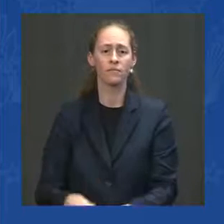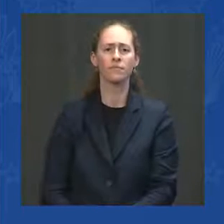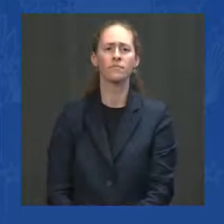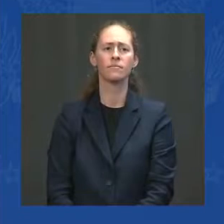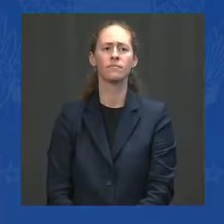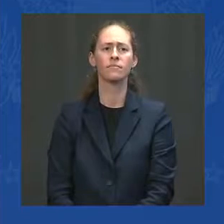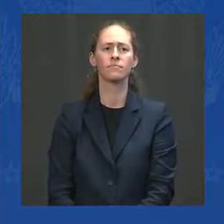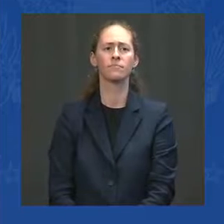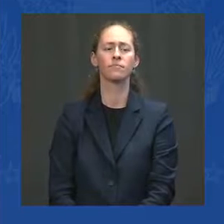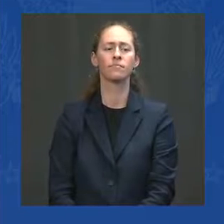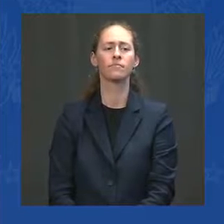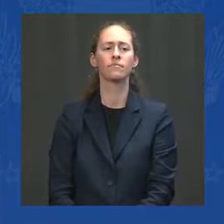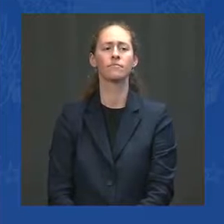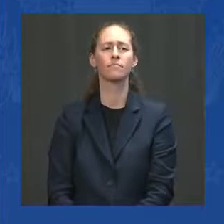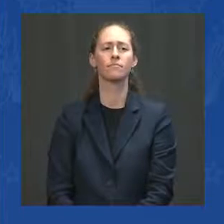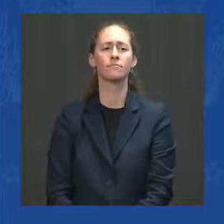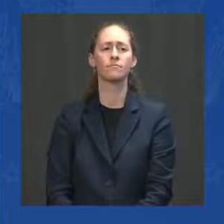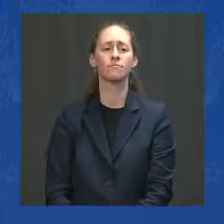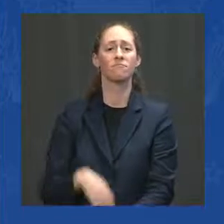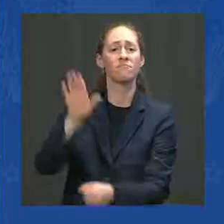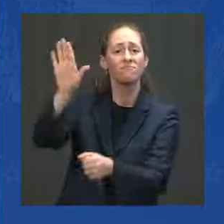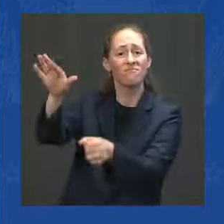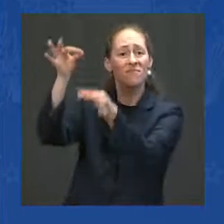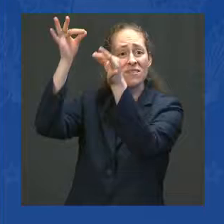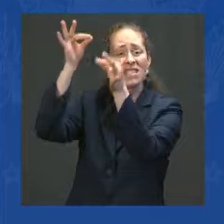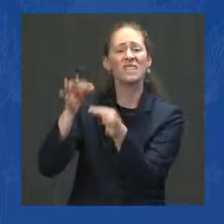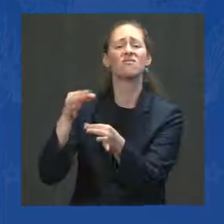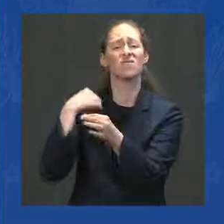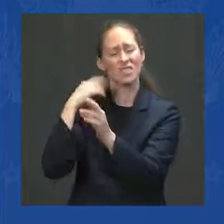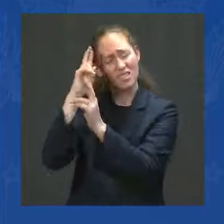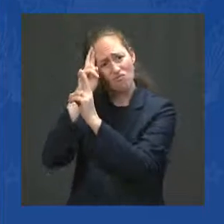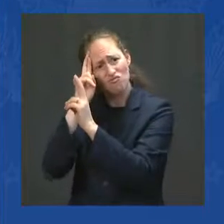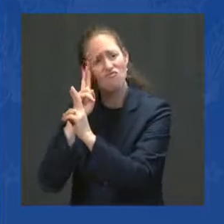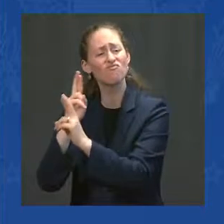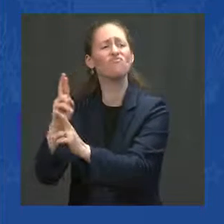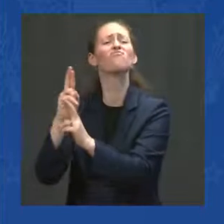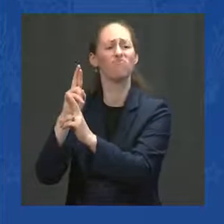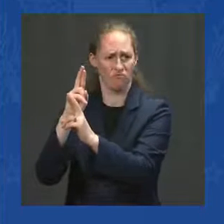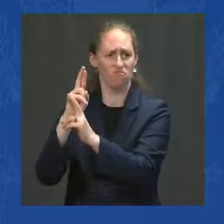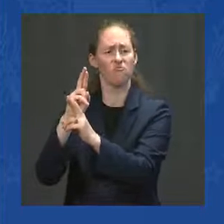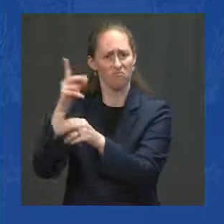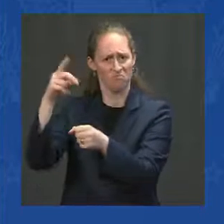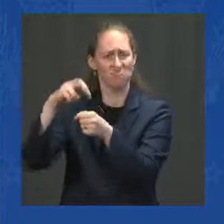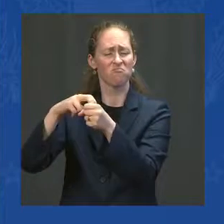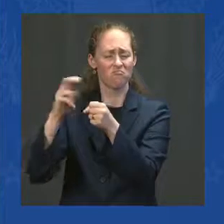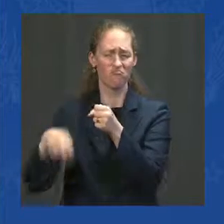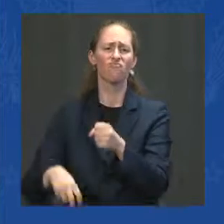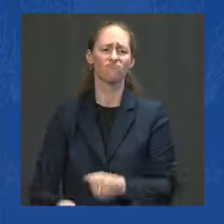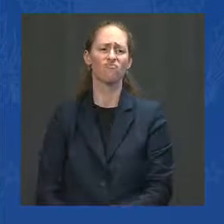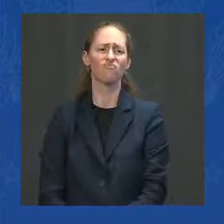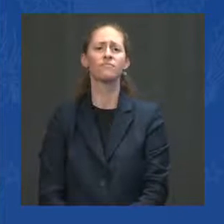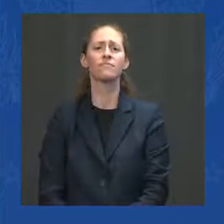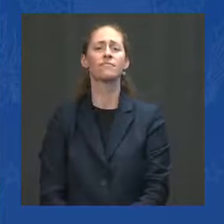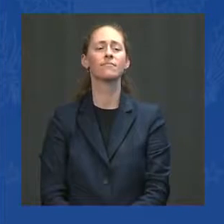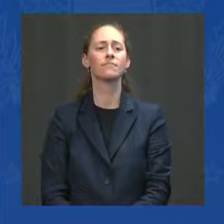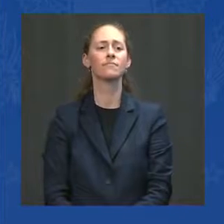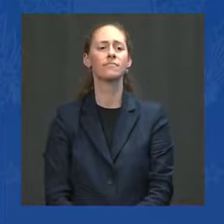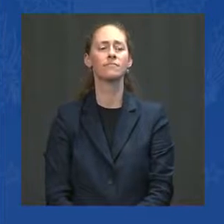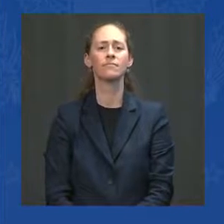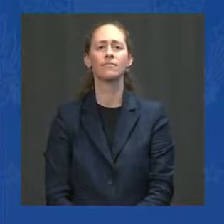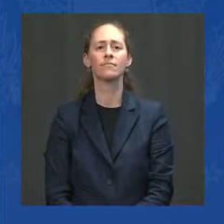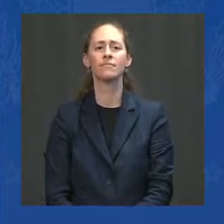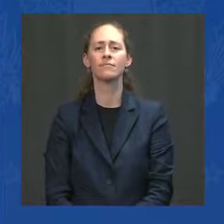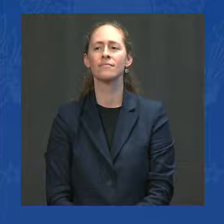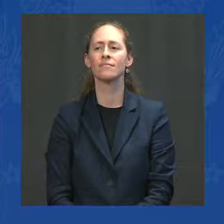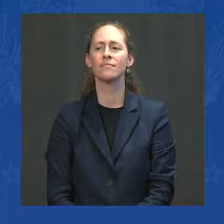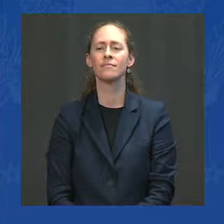decision, and I respect the decision he made. Mr. President, how concerned